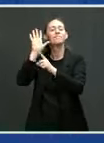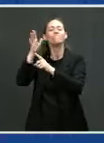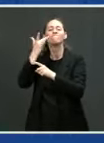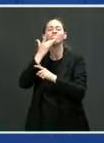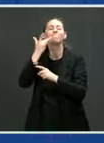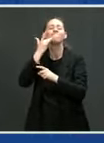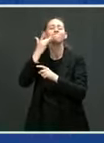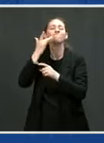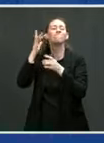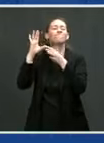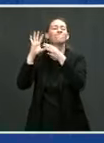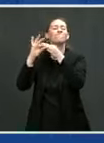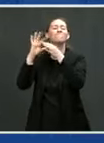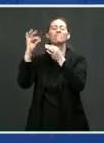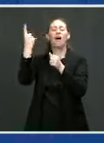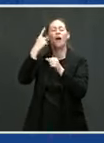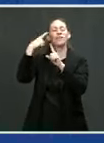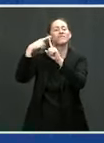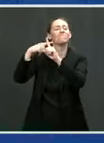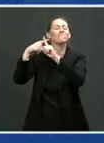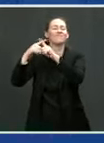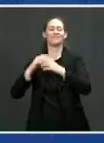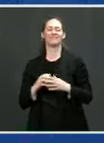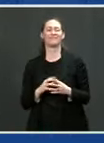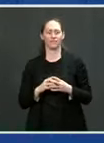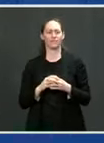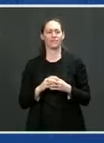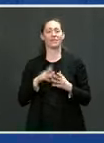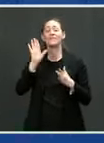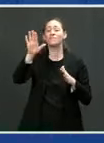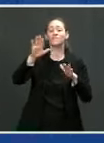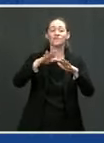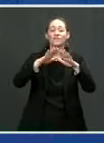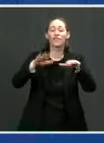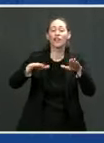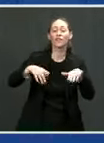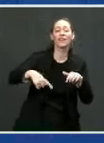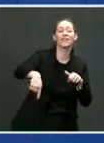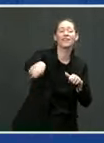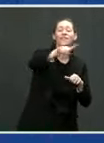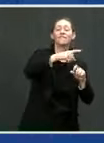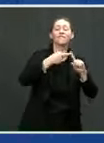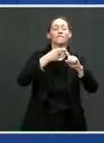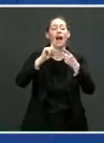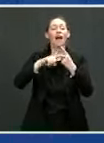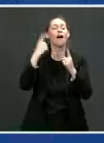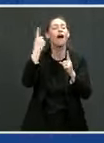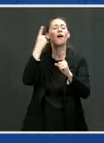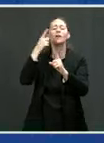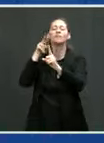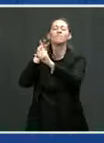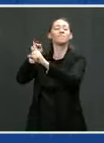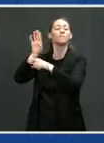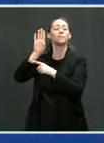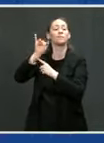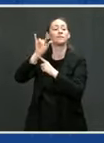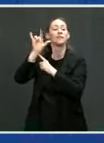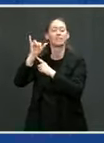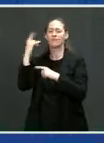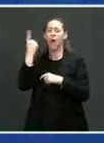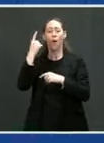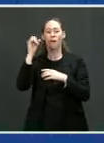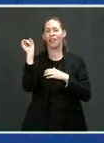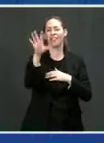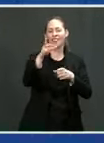His childhood friends will tell you that Billy capitalized literally on every opportunity for a joke.